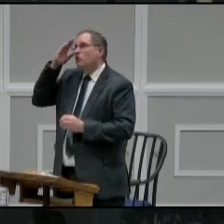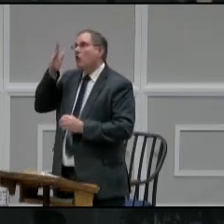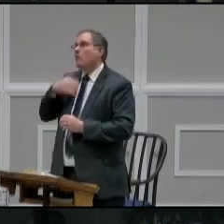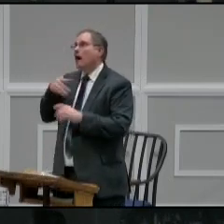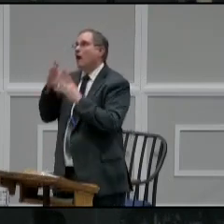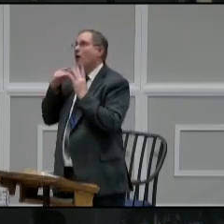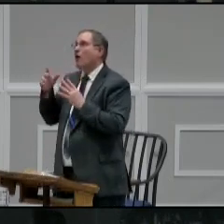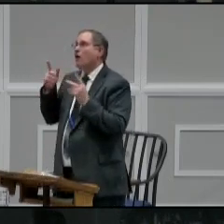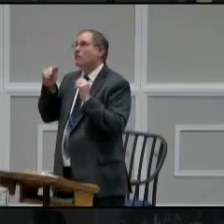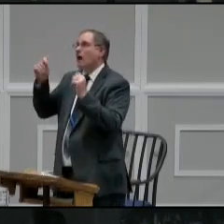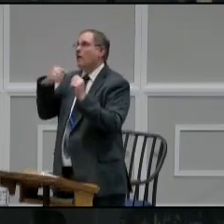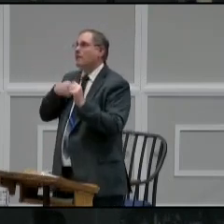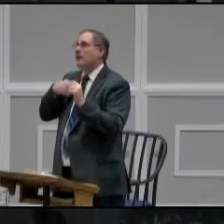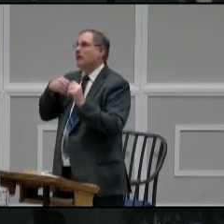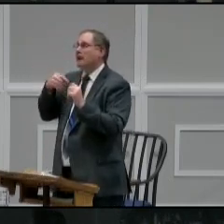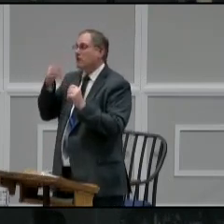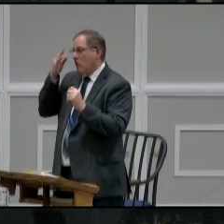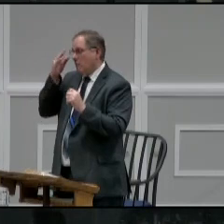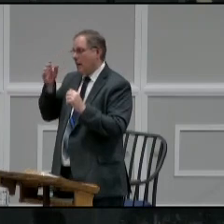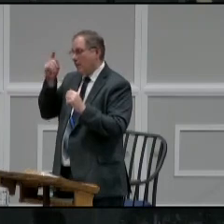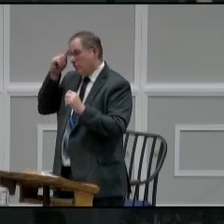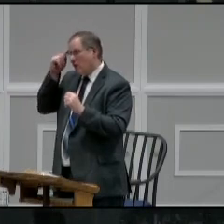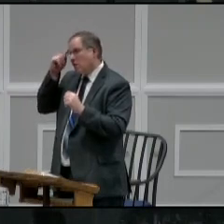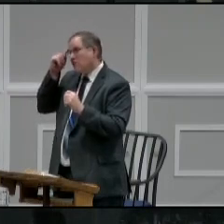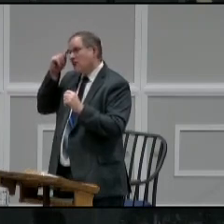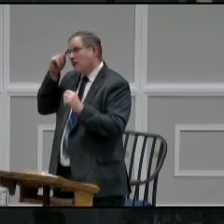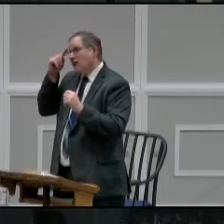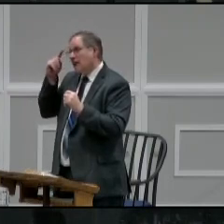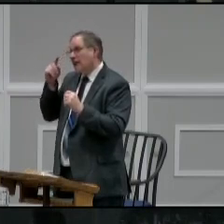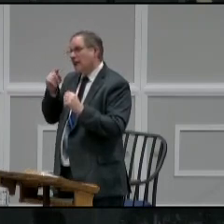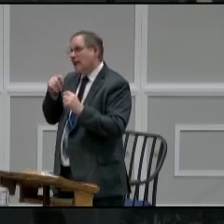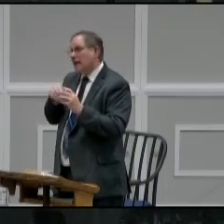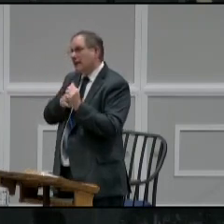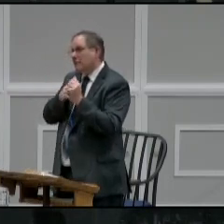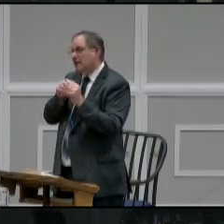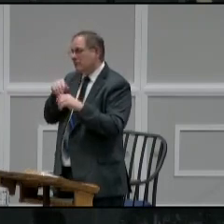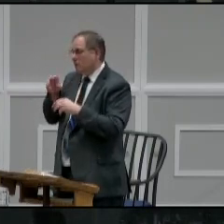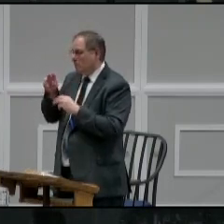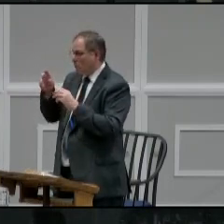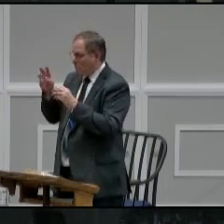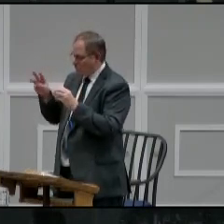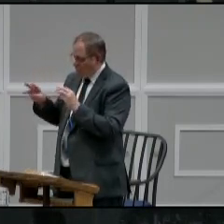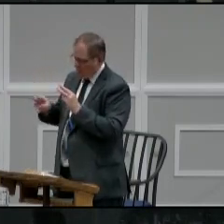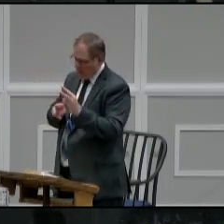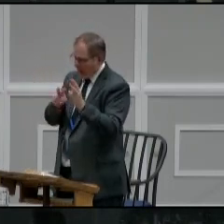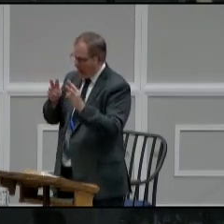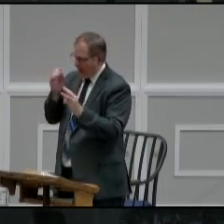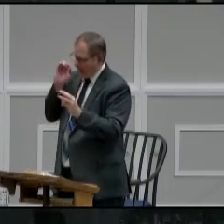me and know my thoughts, and see if there be any wicked way in me, and lead me in the way everlasting."